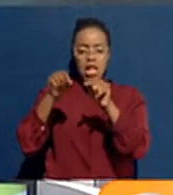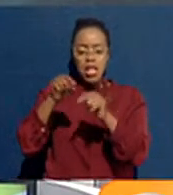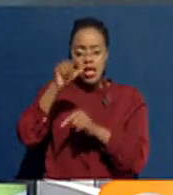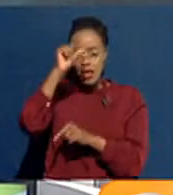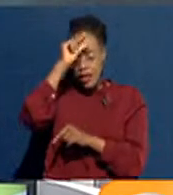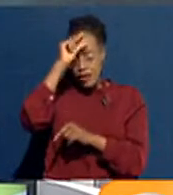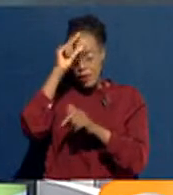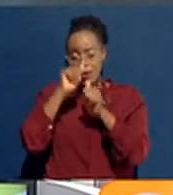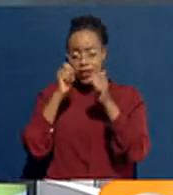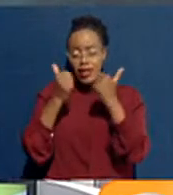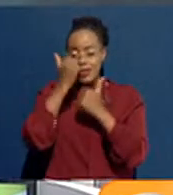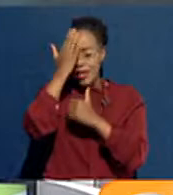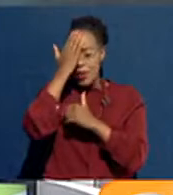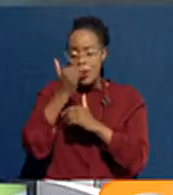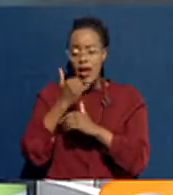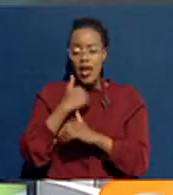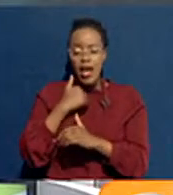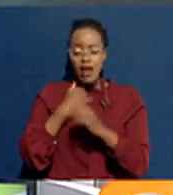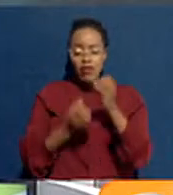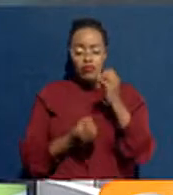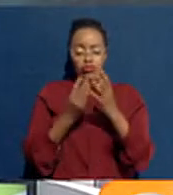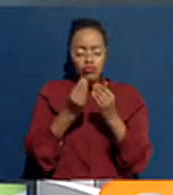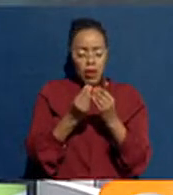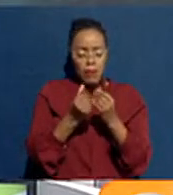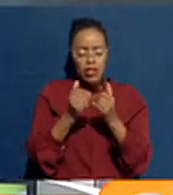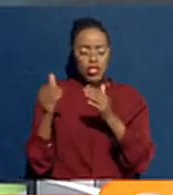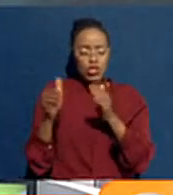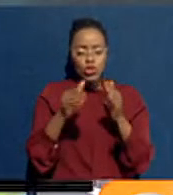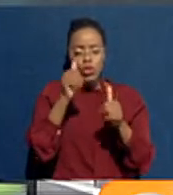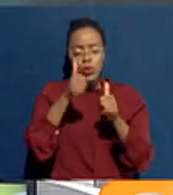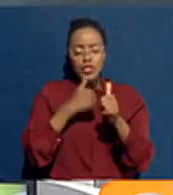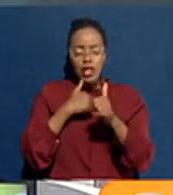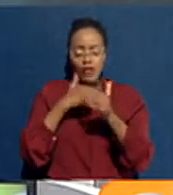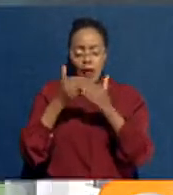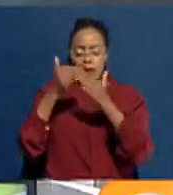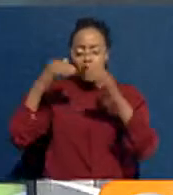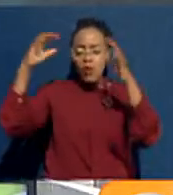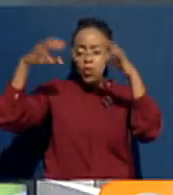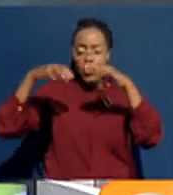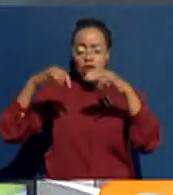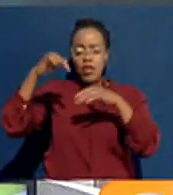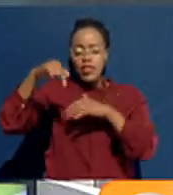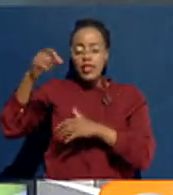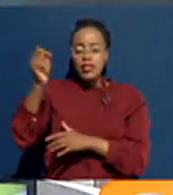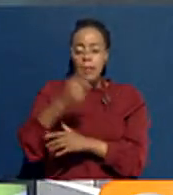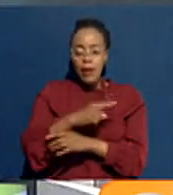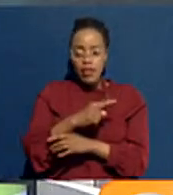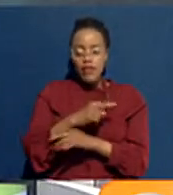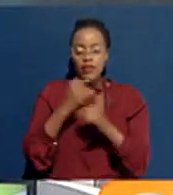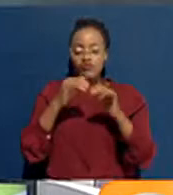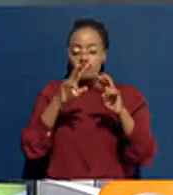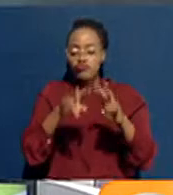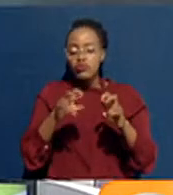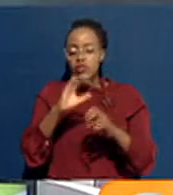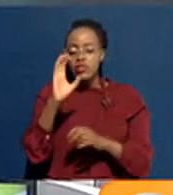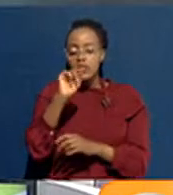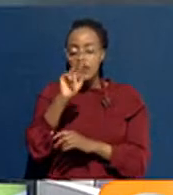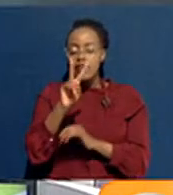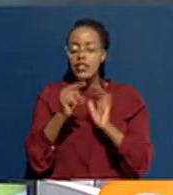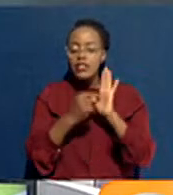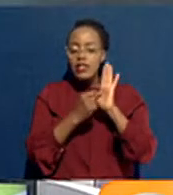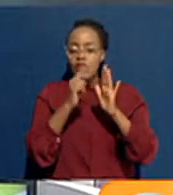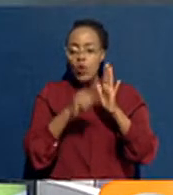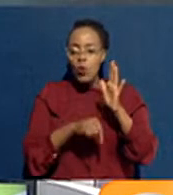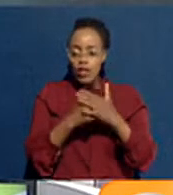government agencies for failing to set up mitigation measures ahead of the heavy rains later in the month. A spot check by Citizen TV showed that parts